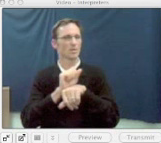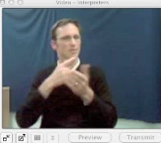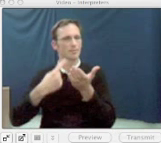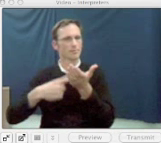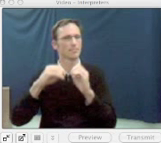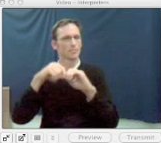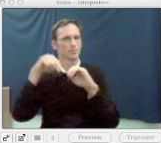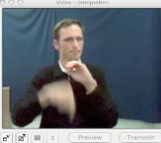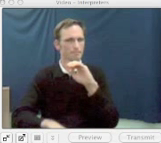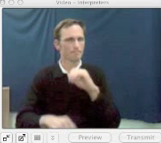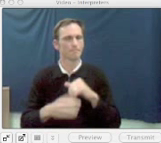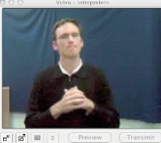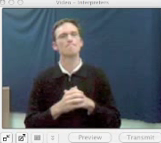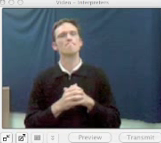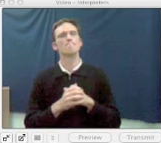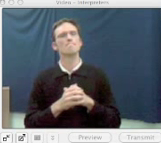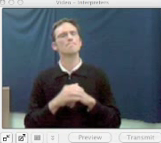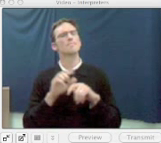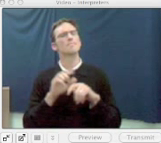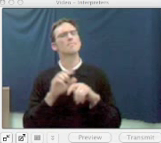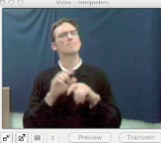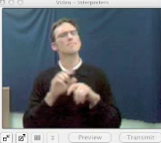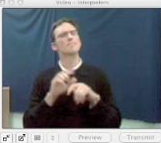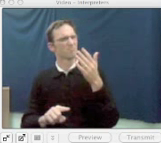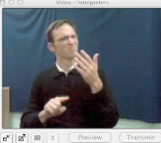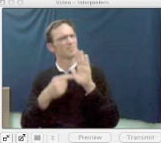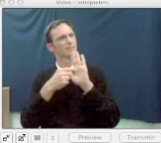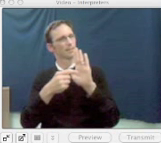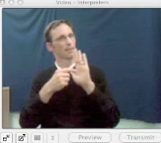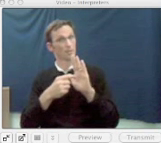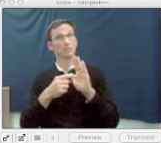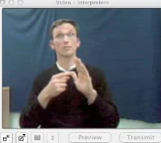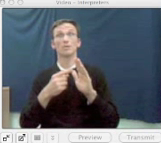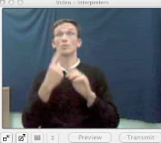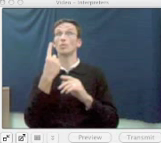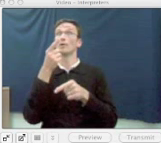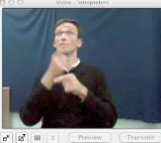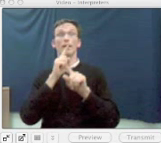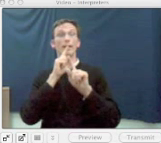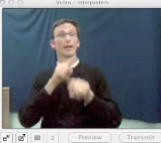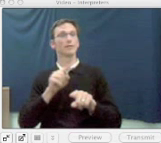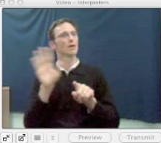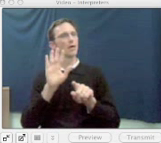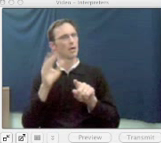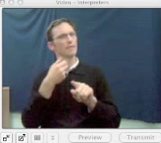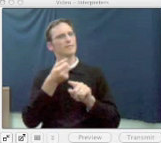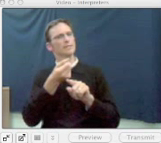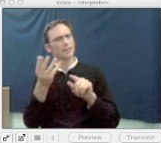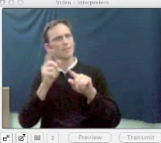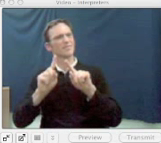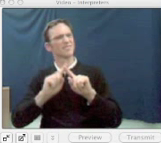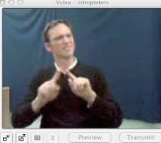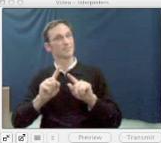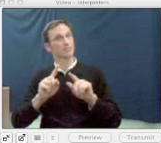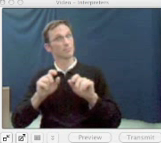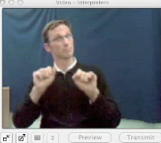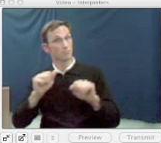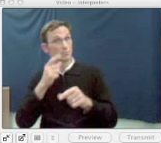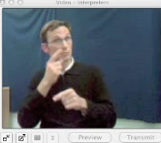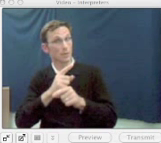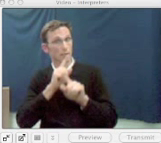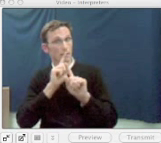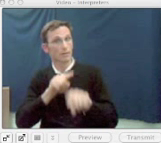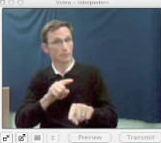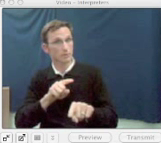of how there could be multiple right answers to one demand, just as our slide here